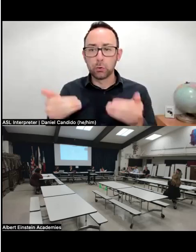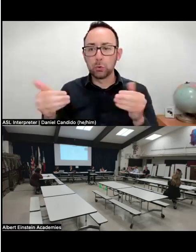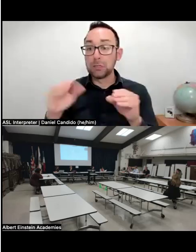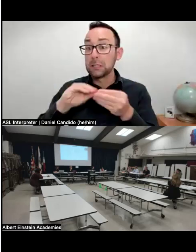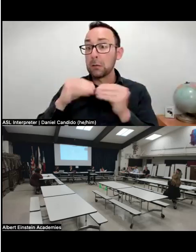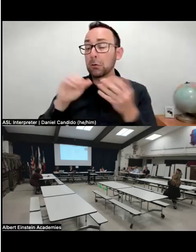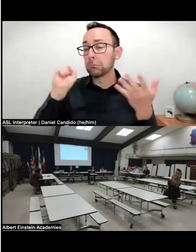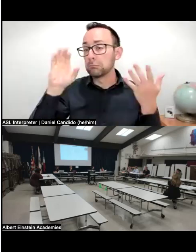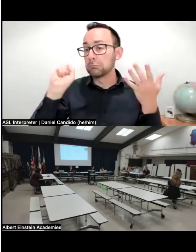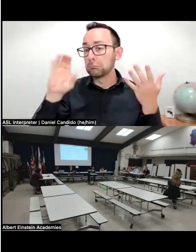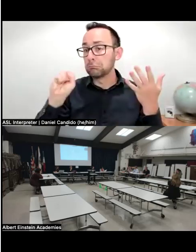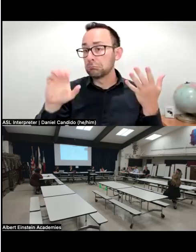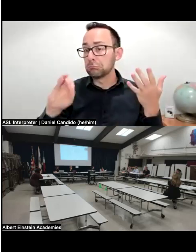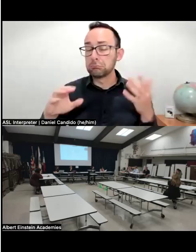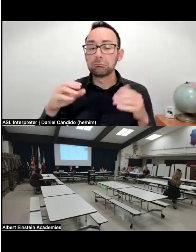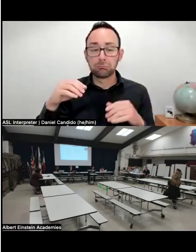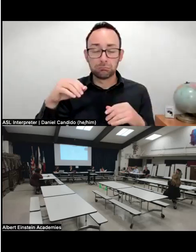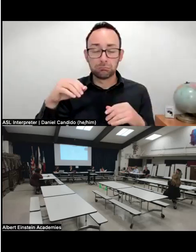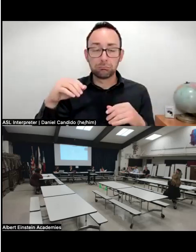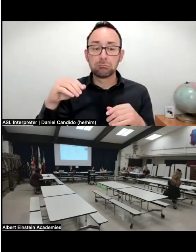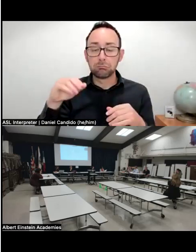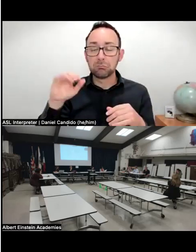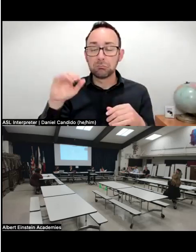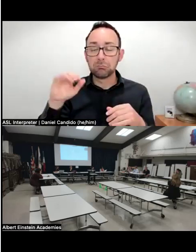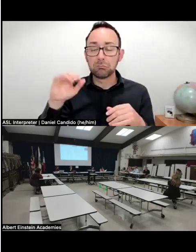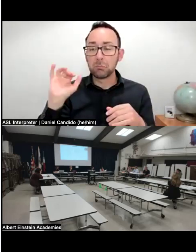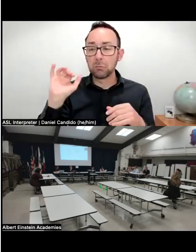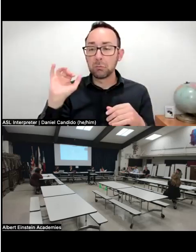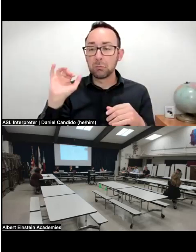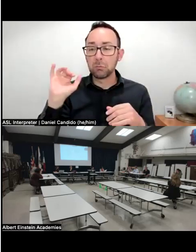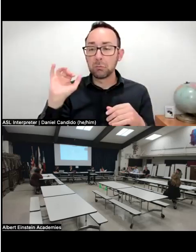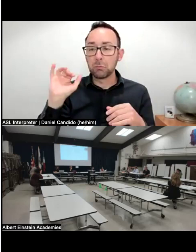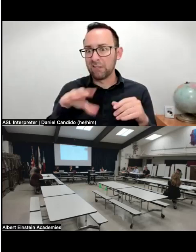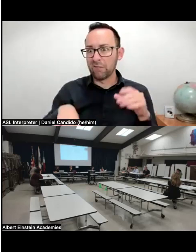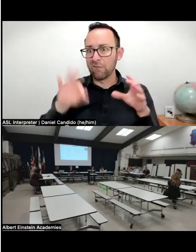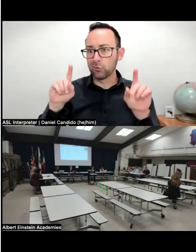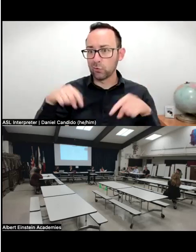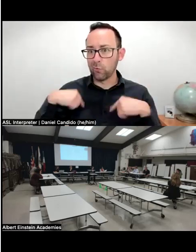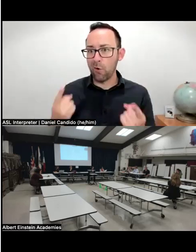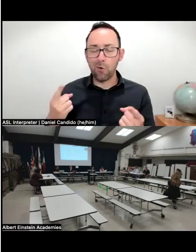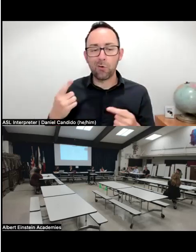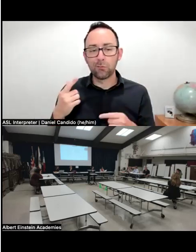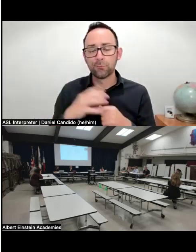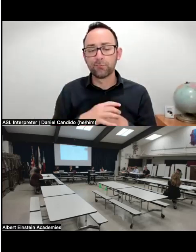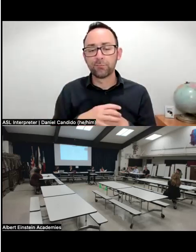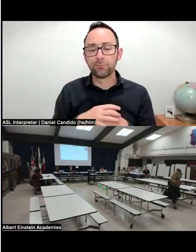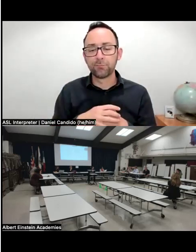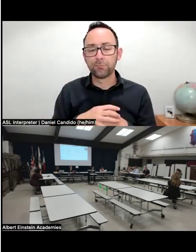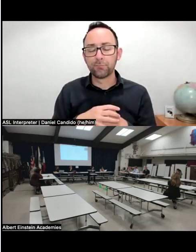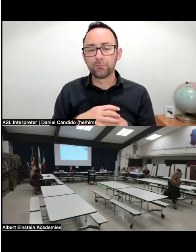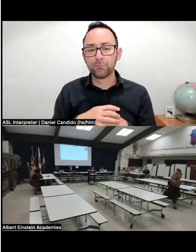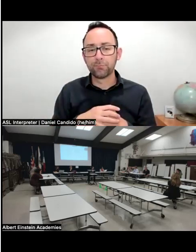of find the evaluation of the needs assessment for the rest of the year. There would be a vote on the